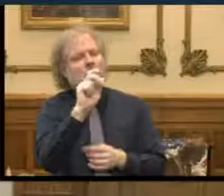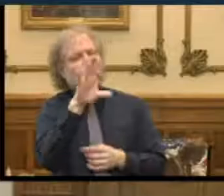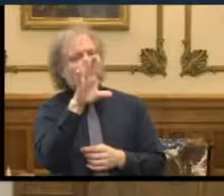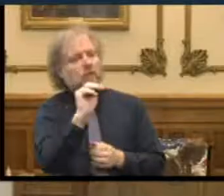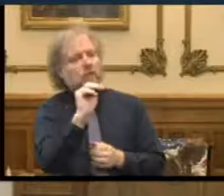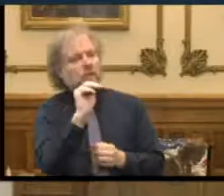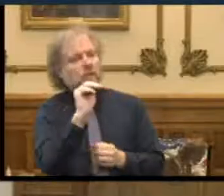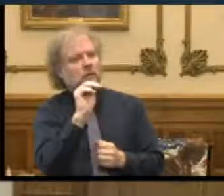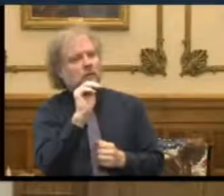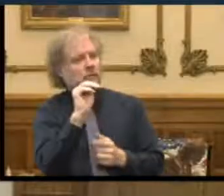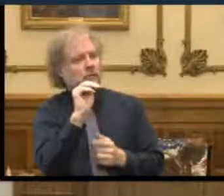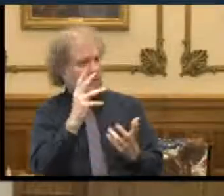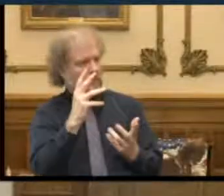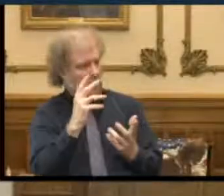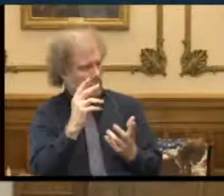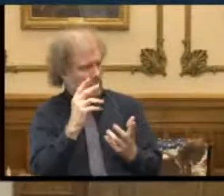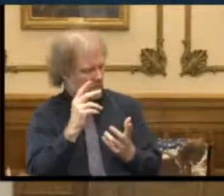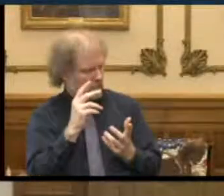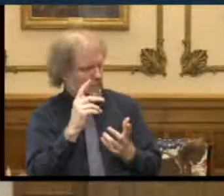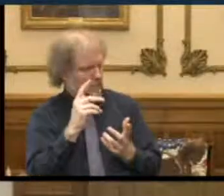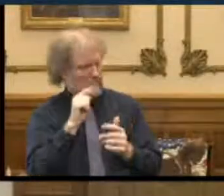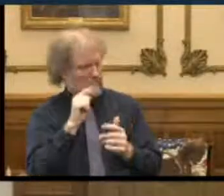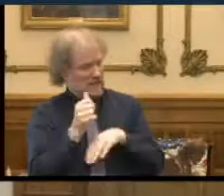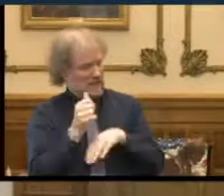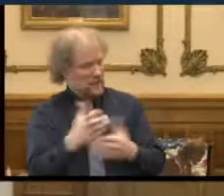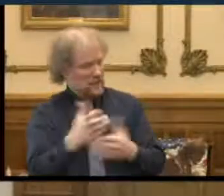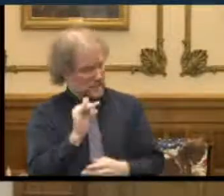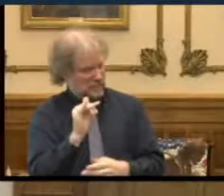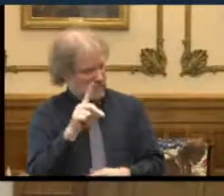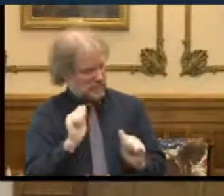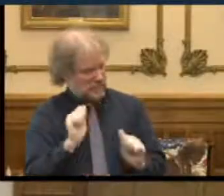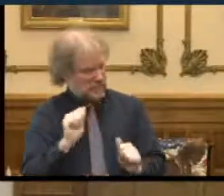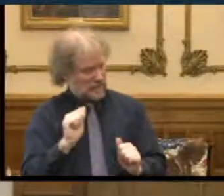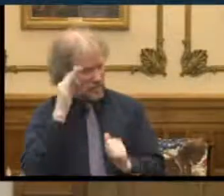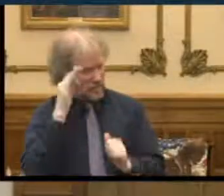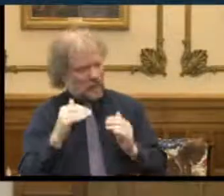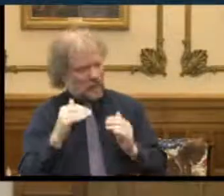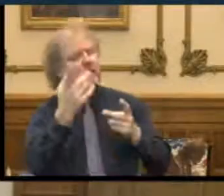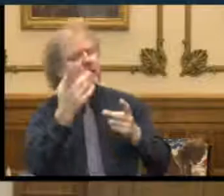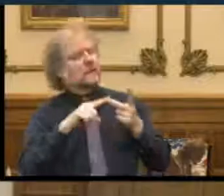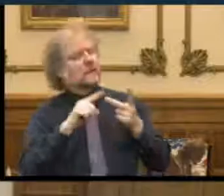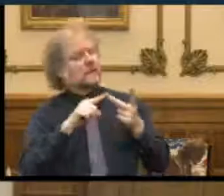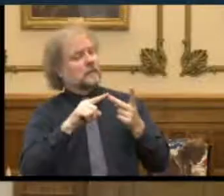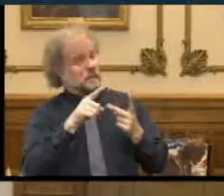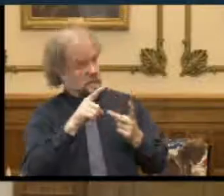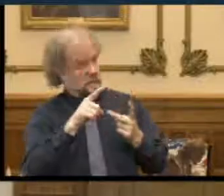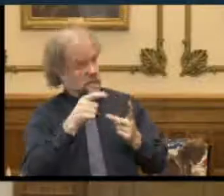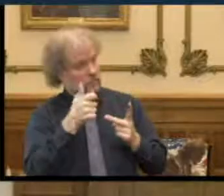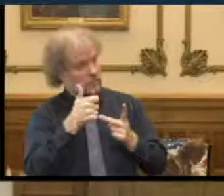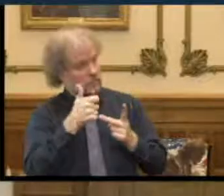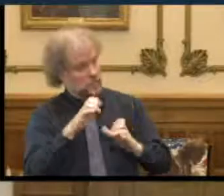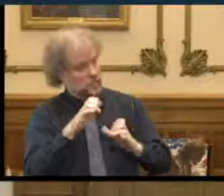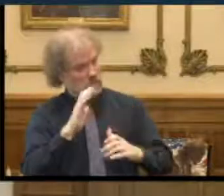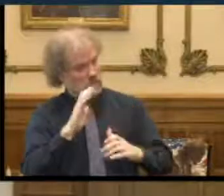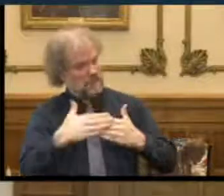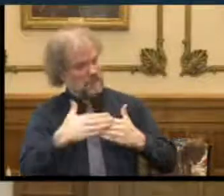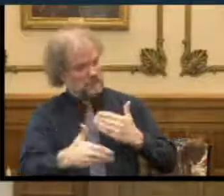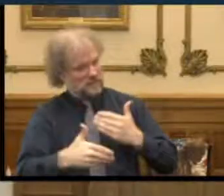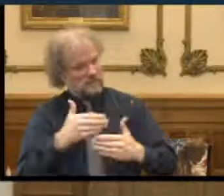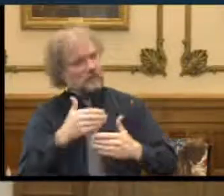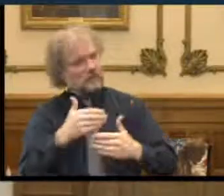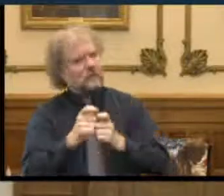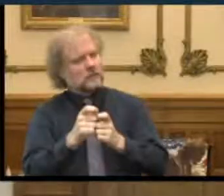One, does it appear to be enforceable here in Indiana? And two, are you taking any steps to inform